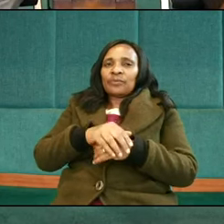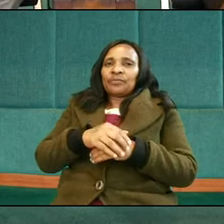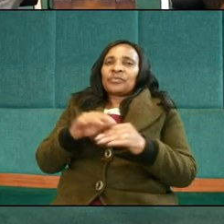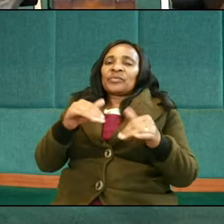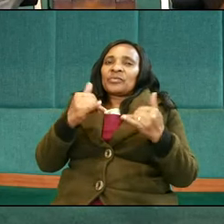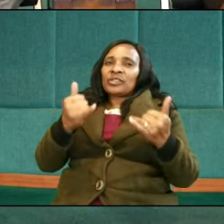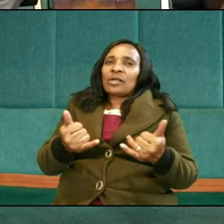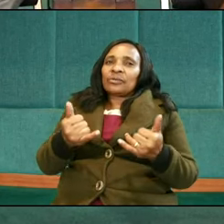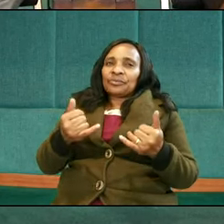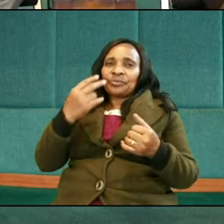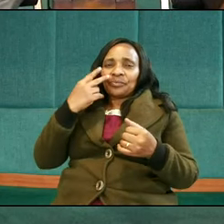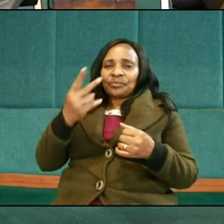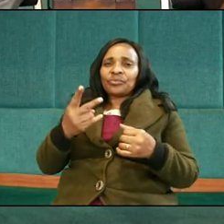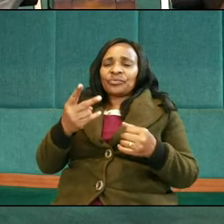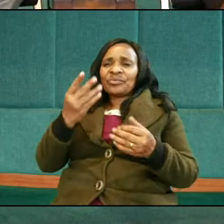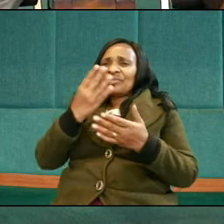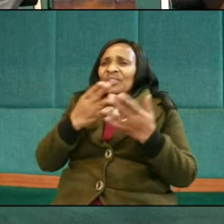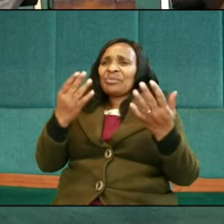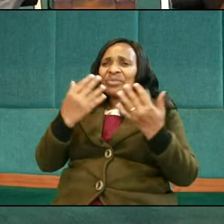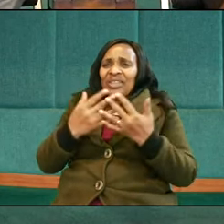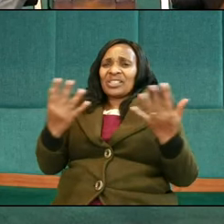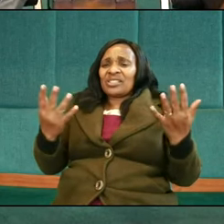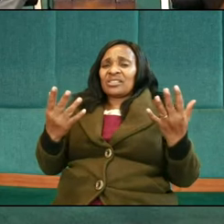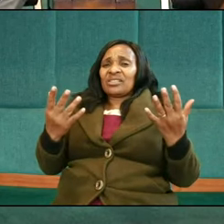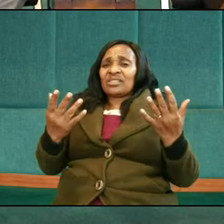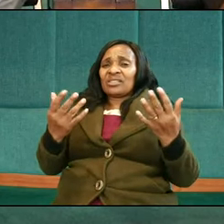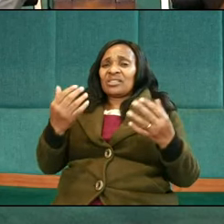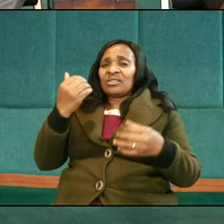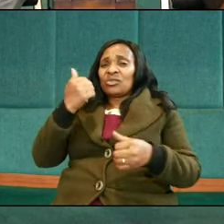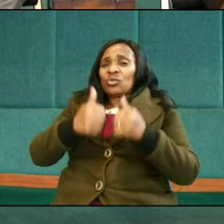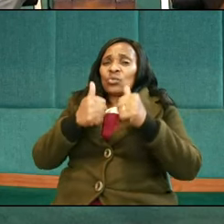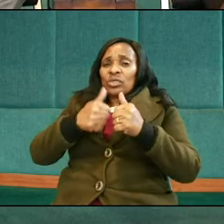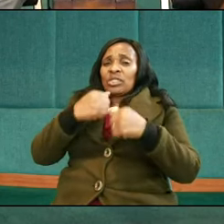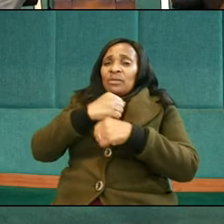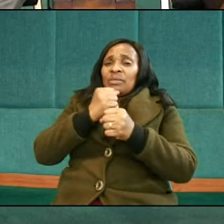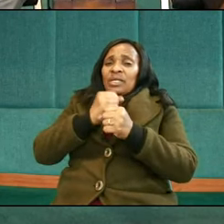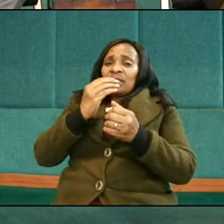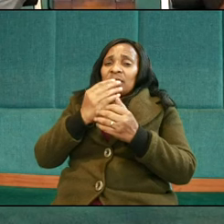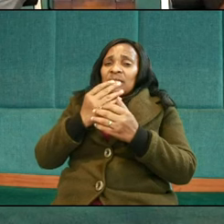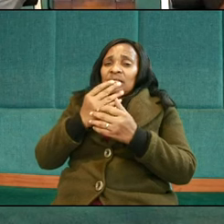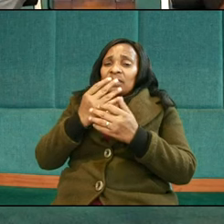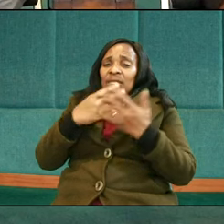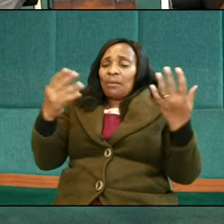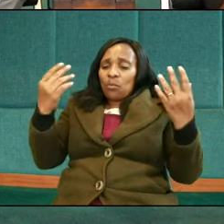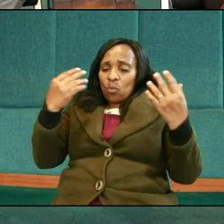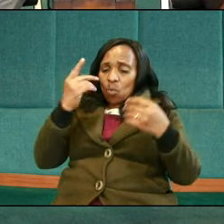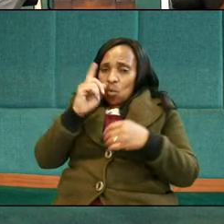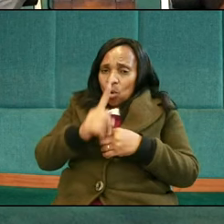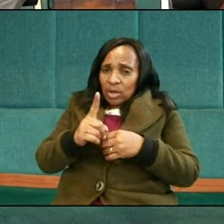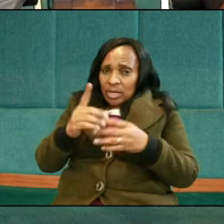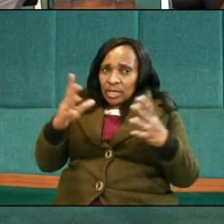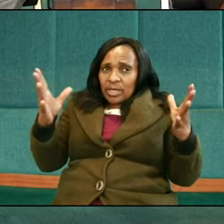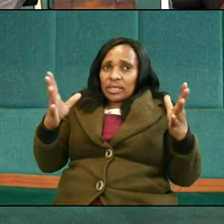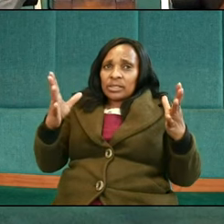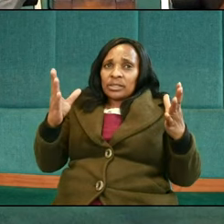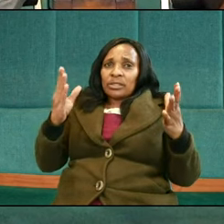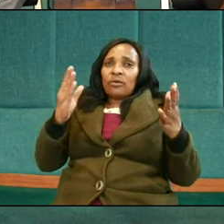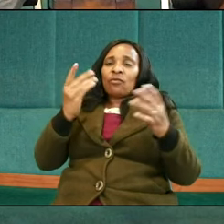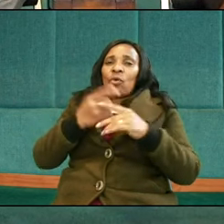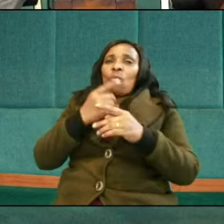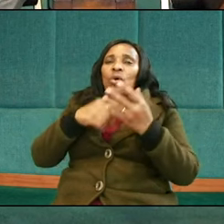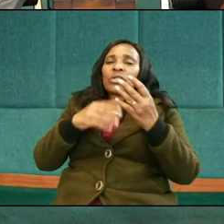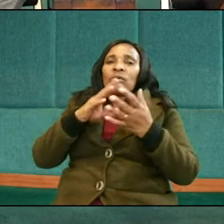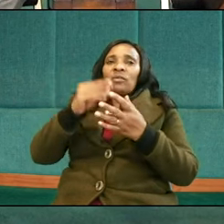Now, there are certain things that can make someone great, at least according to what we've learned